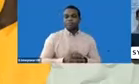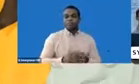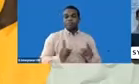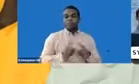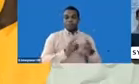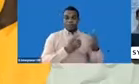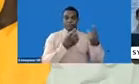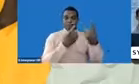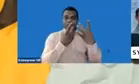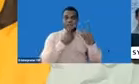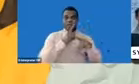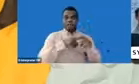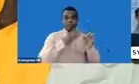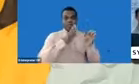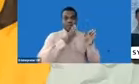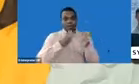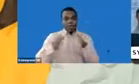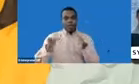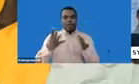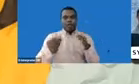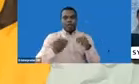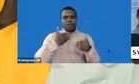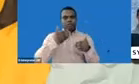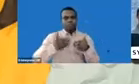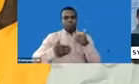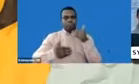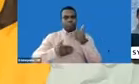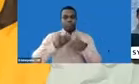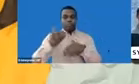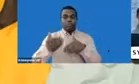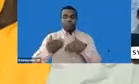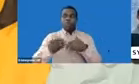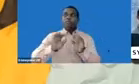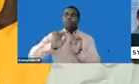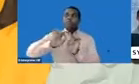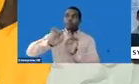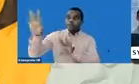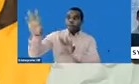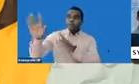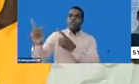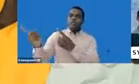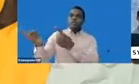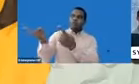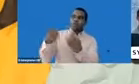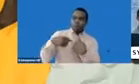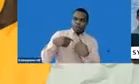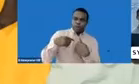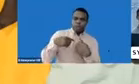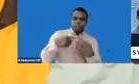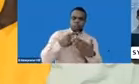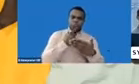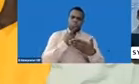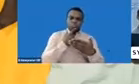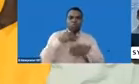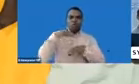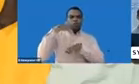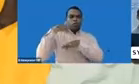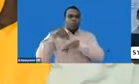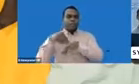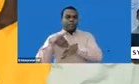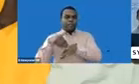to give like a confirmation of receipt right away, because